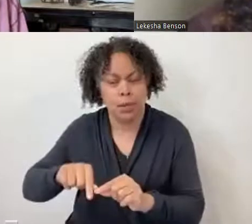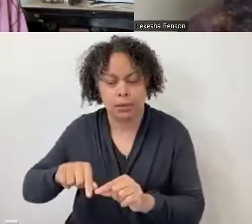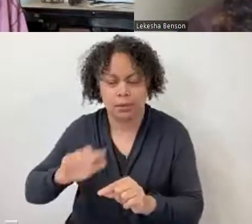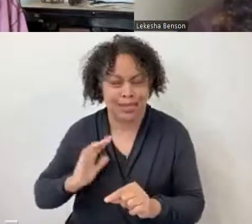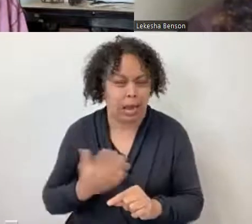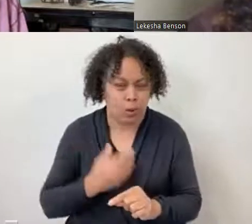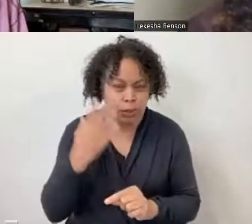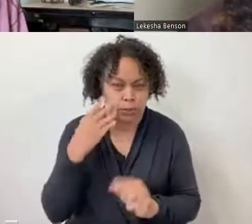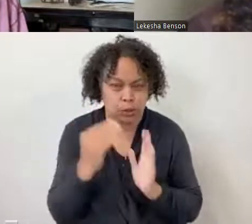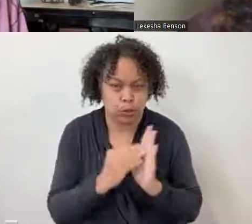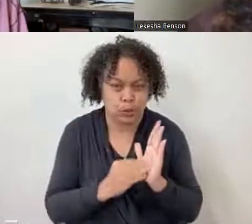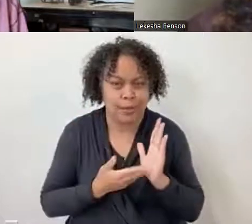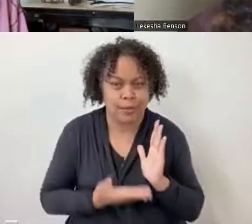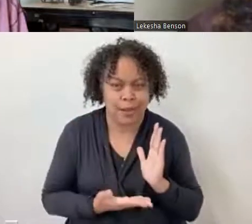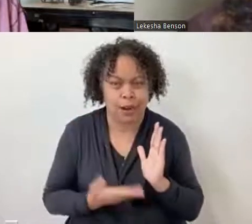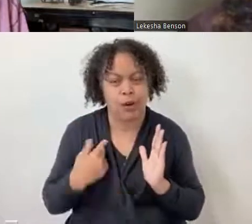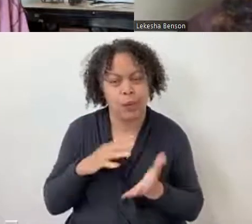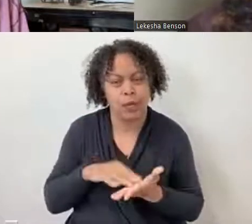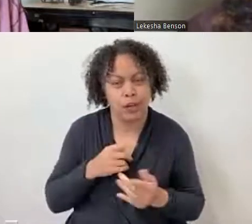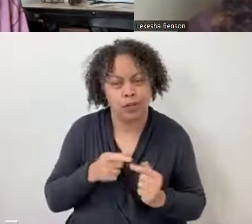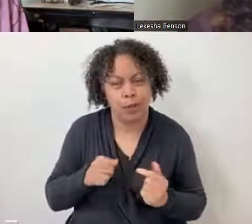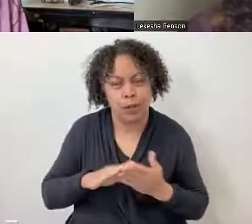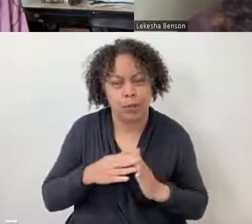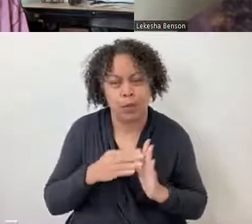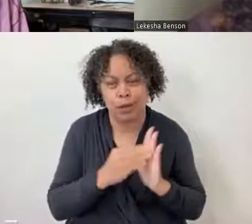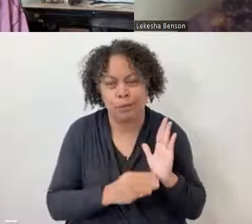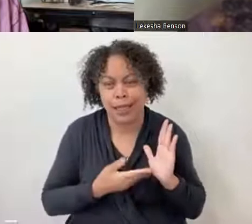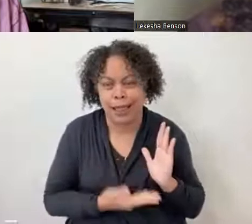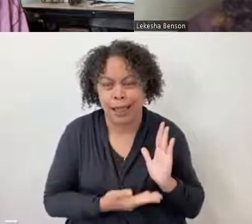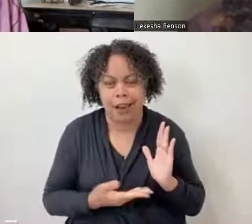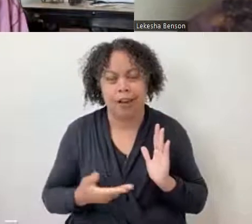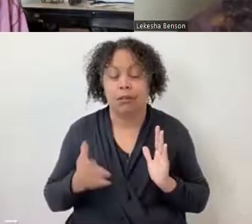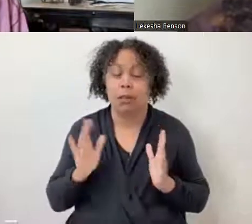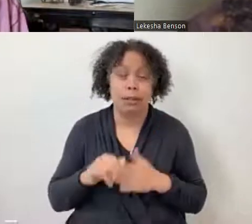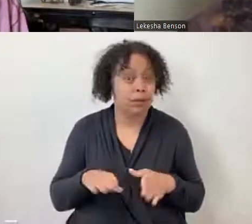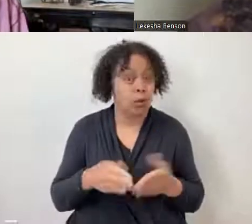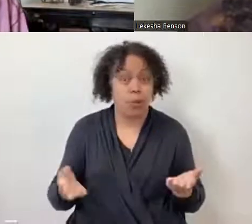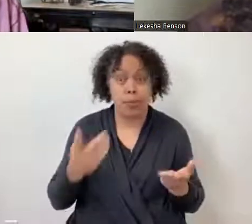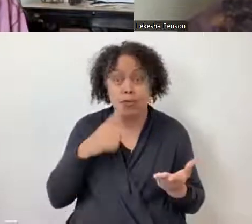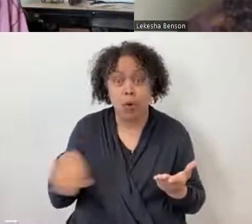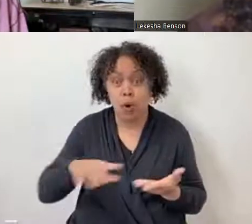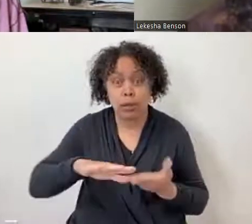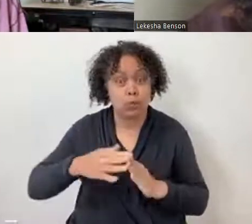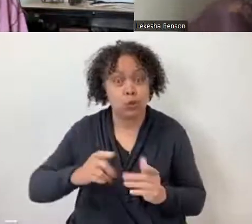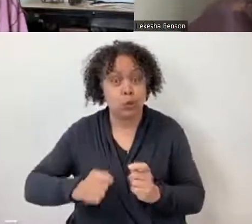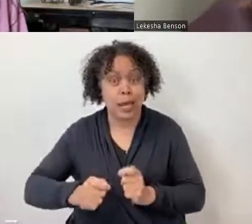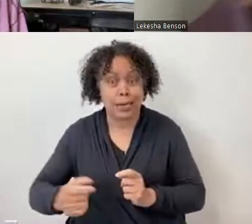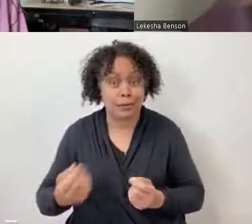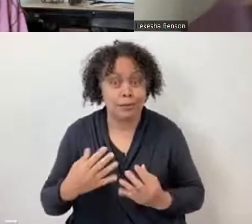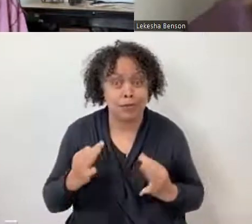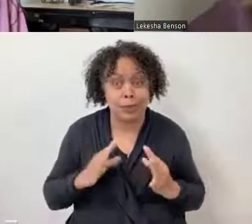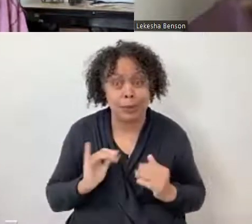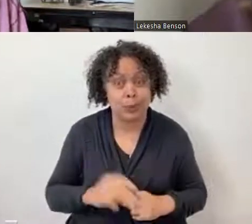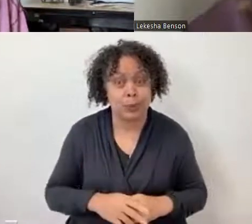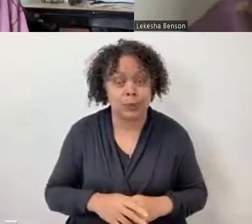we've learned from the community. And this is open to the community also to edit. Third and final things, we all live in,